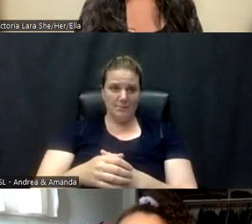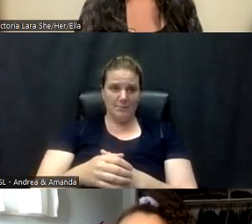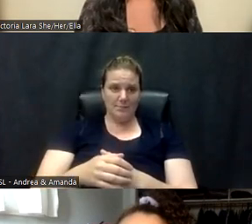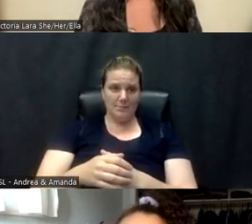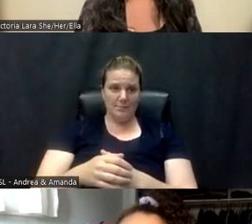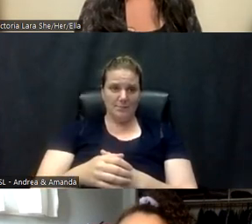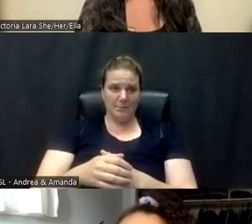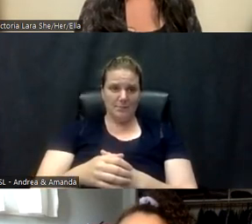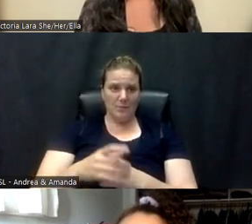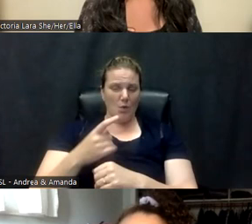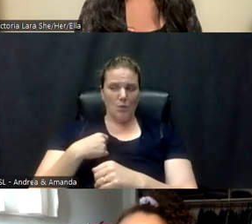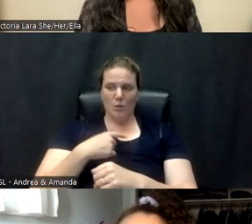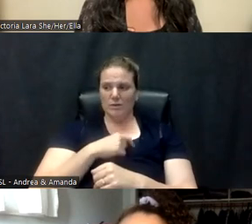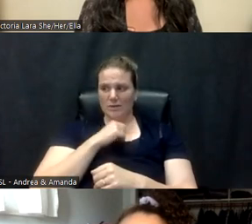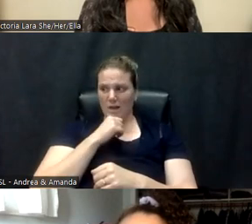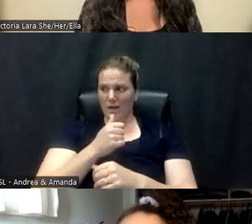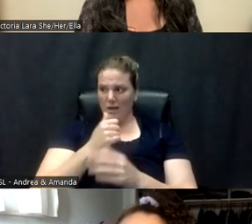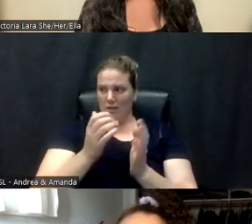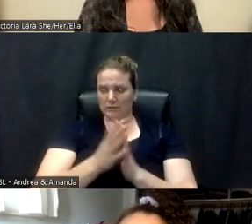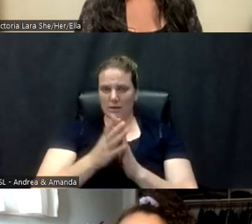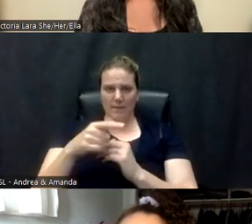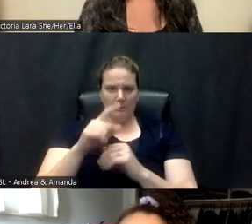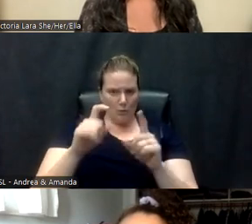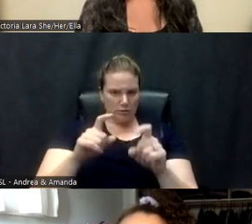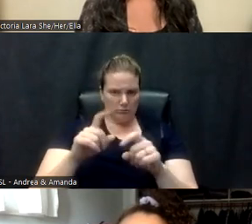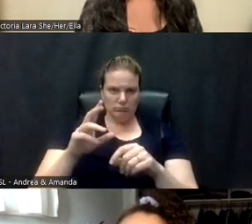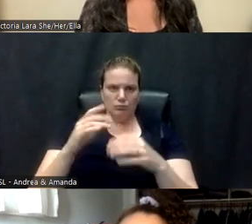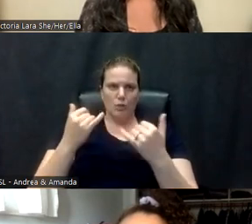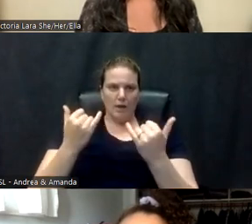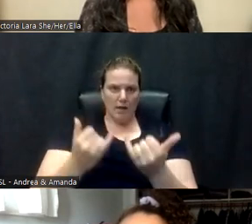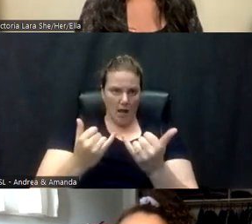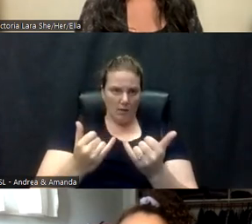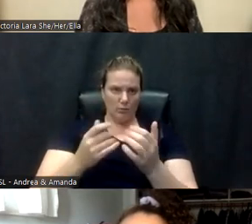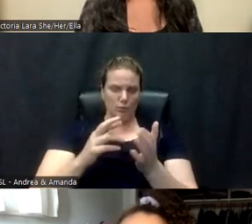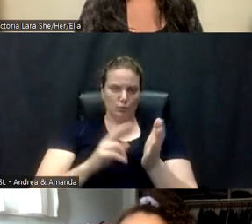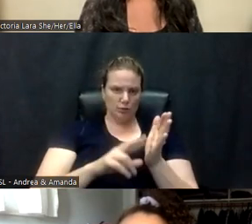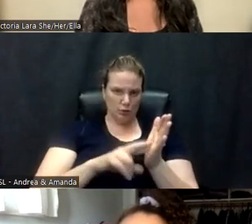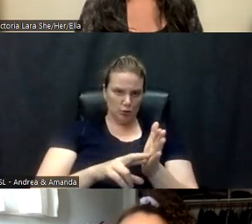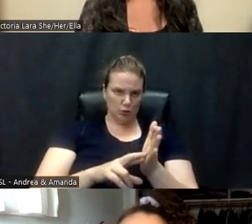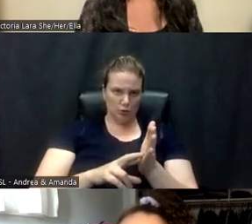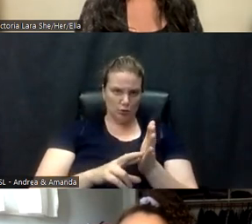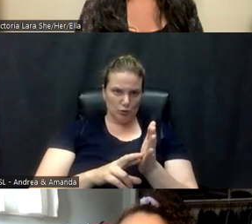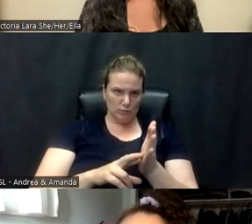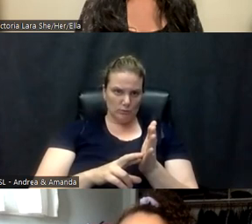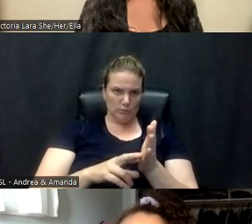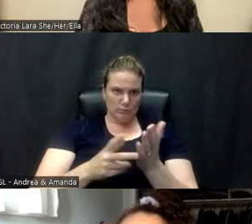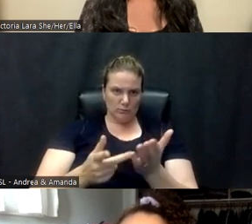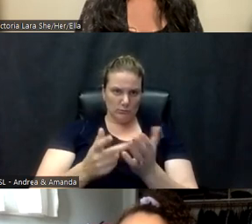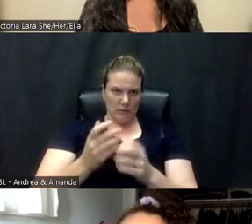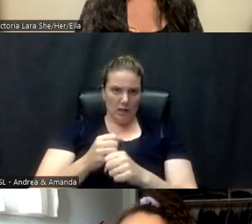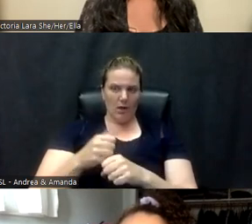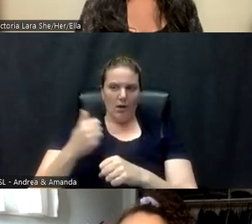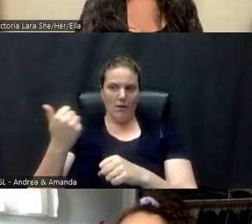We're not, when I say not asking them questions, we are right now just researching, getting